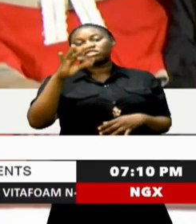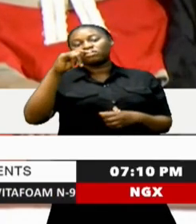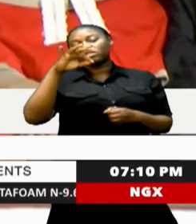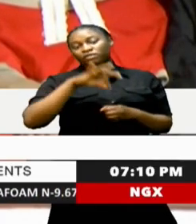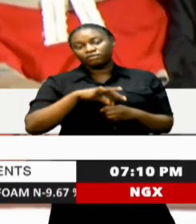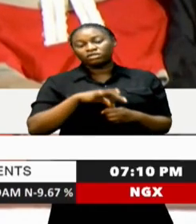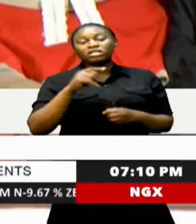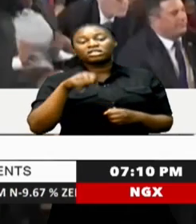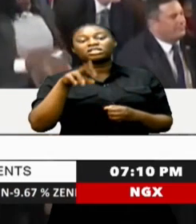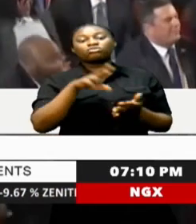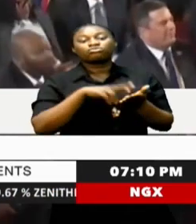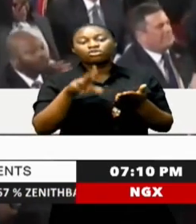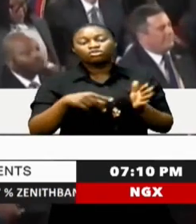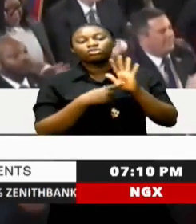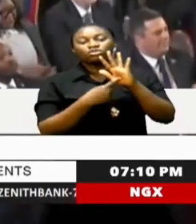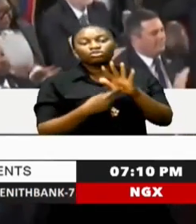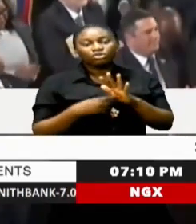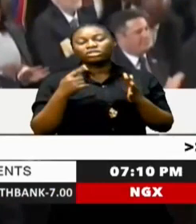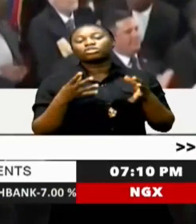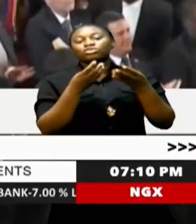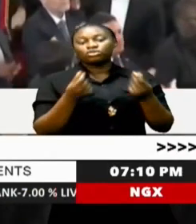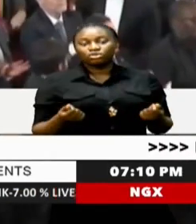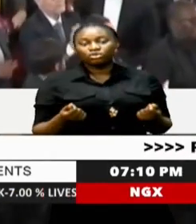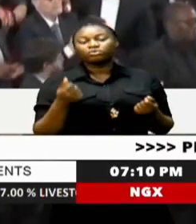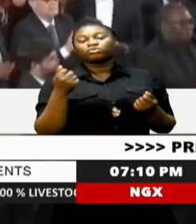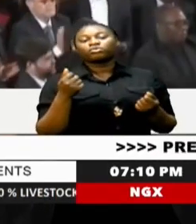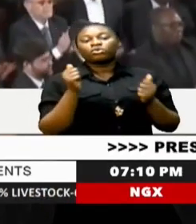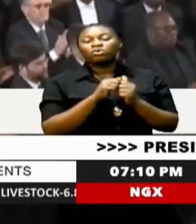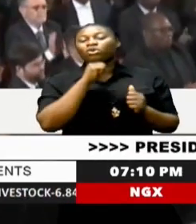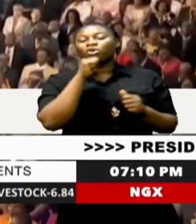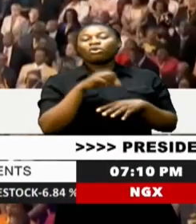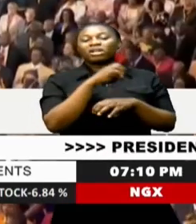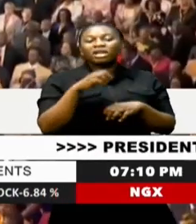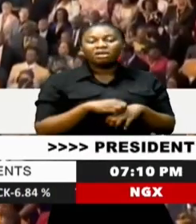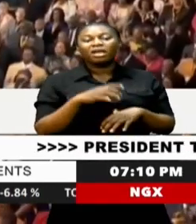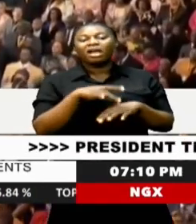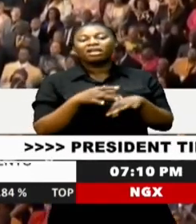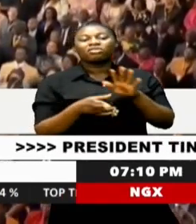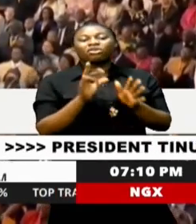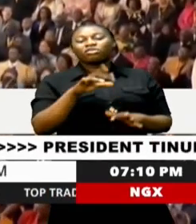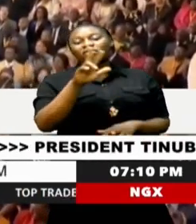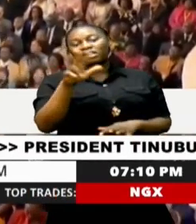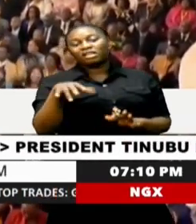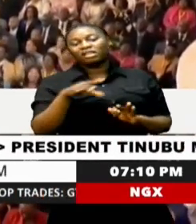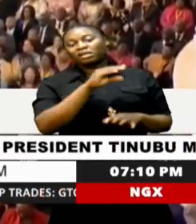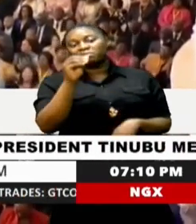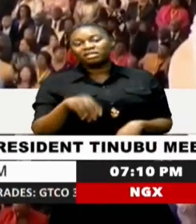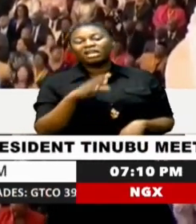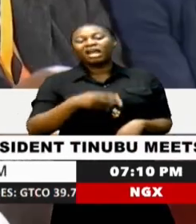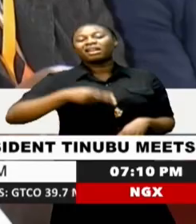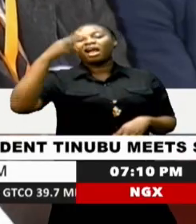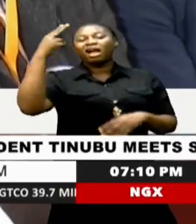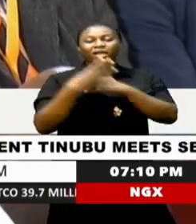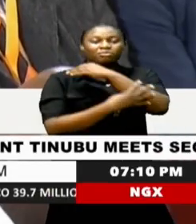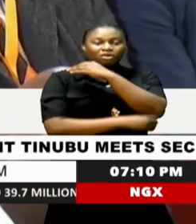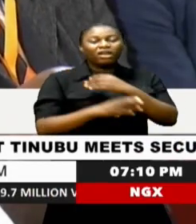The result reflected deepening disillusionment, with unemployment at a record 33% and high poverty